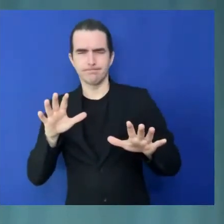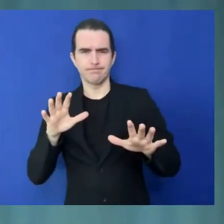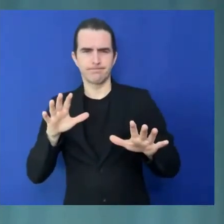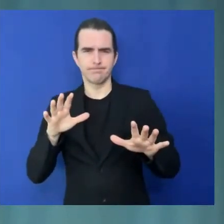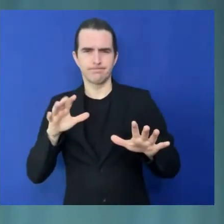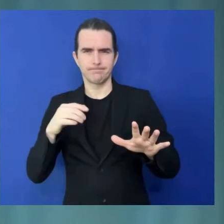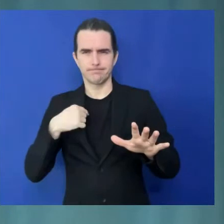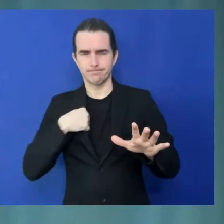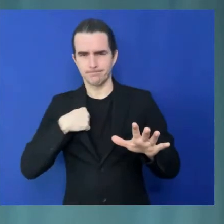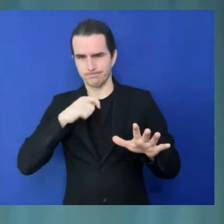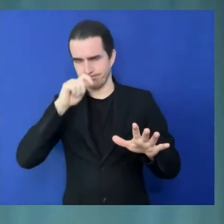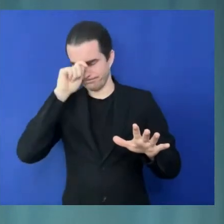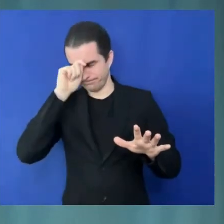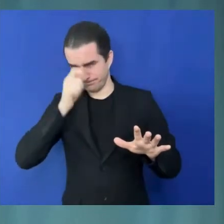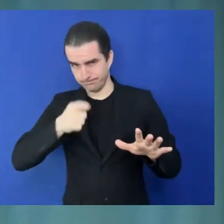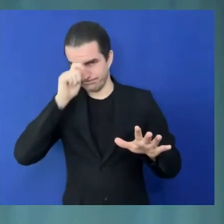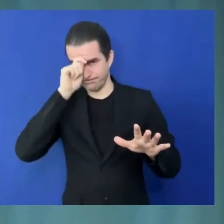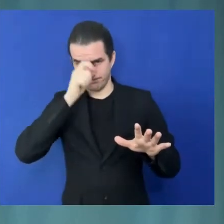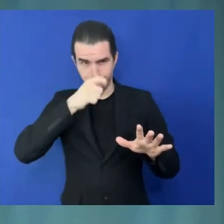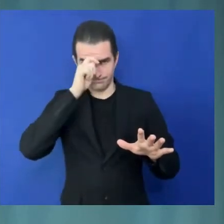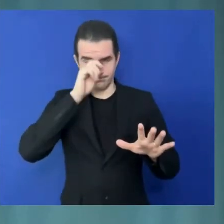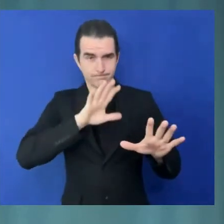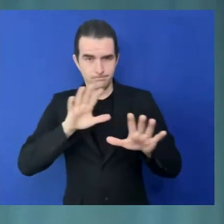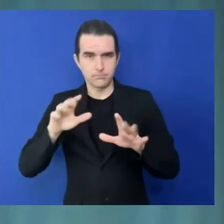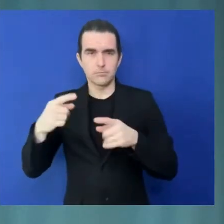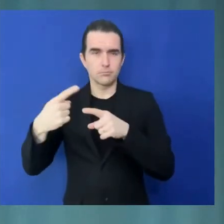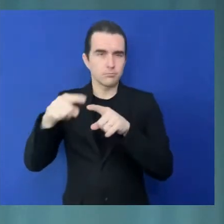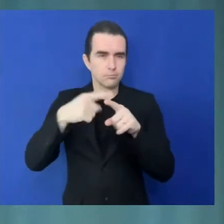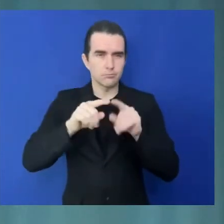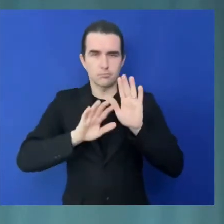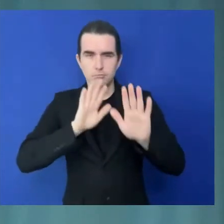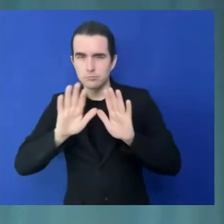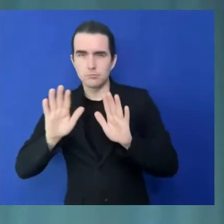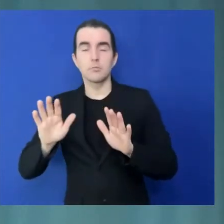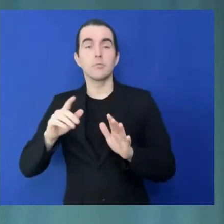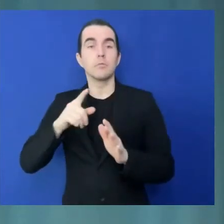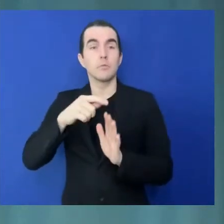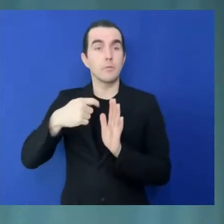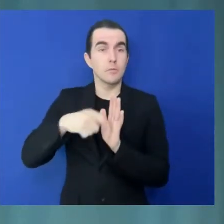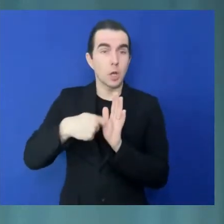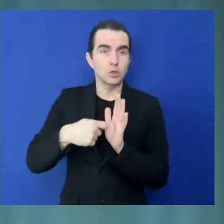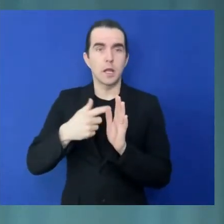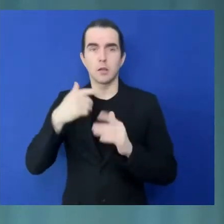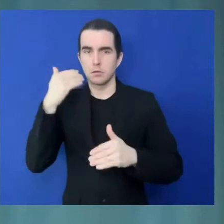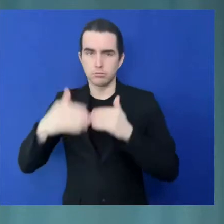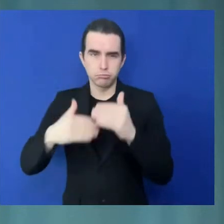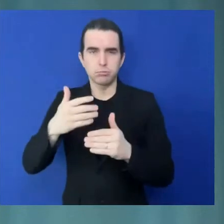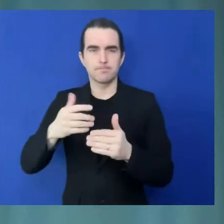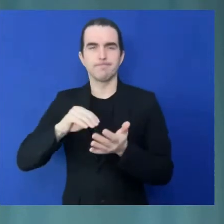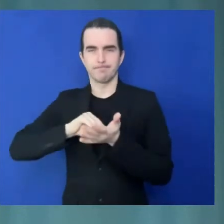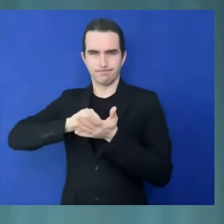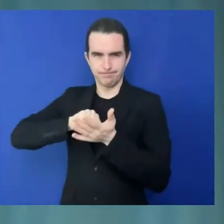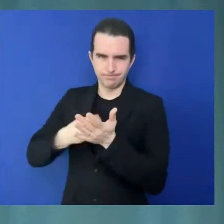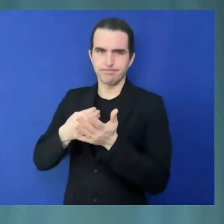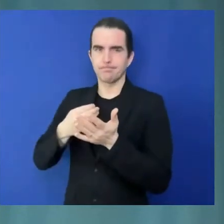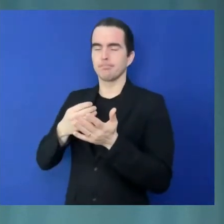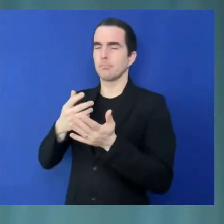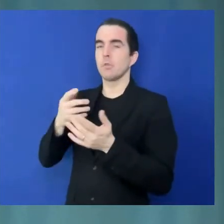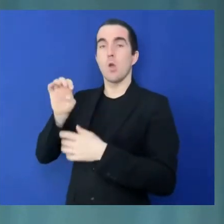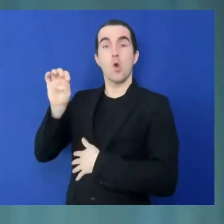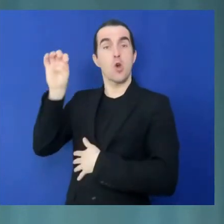Accessible Tourism to bring greater attention to policies and practices that can serve visitors